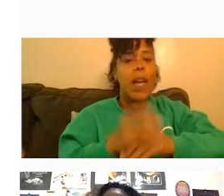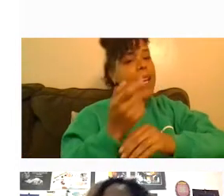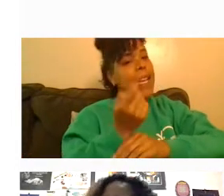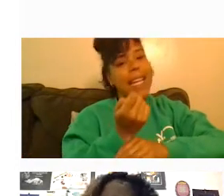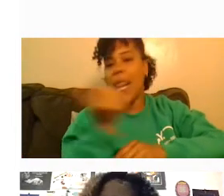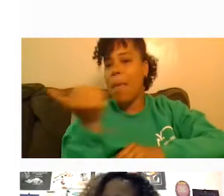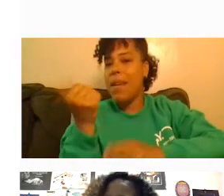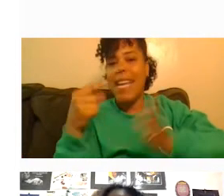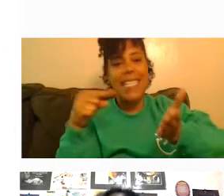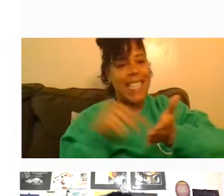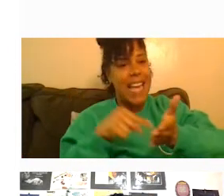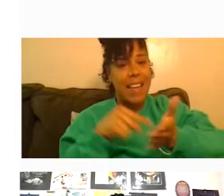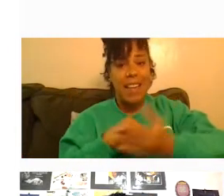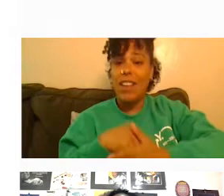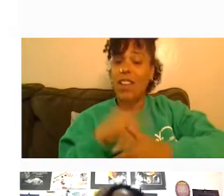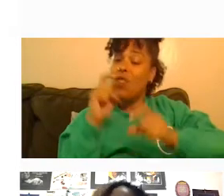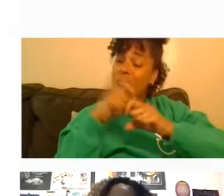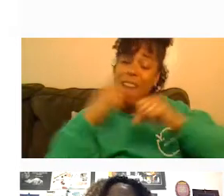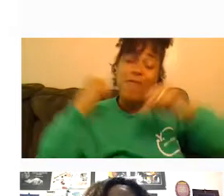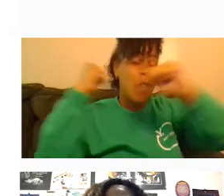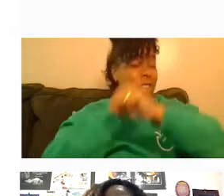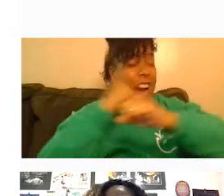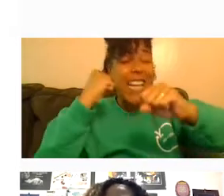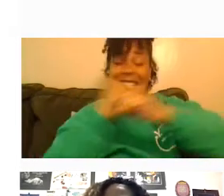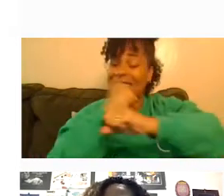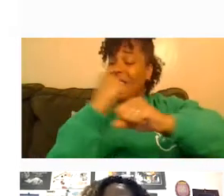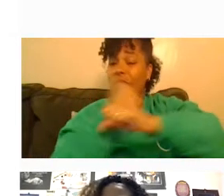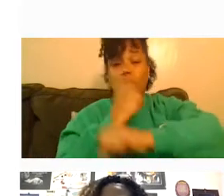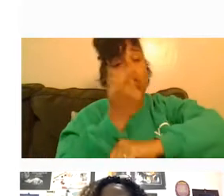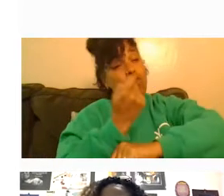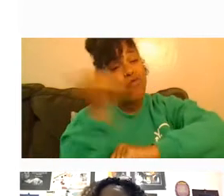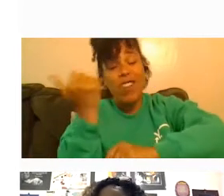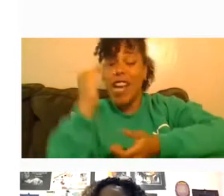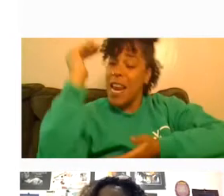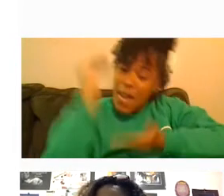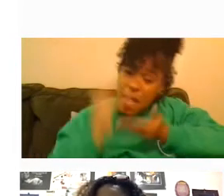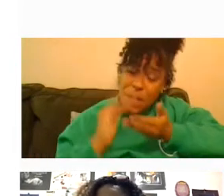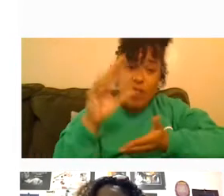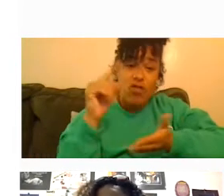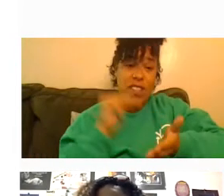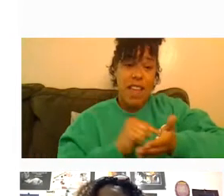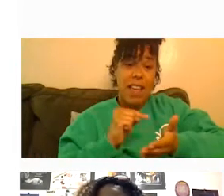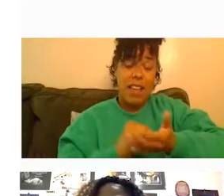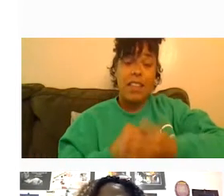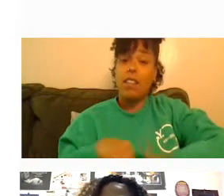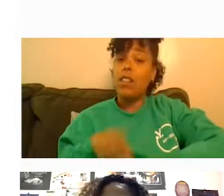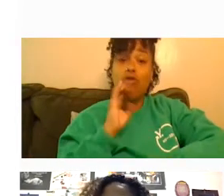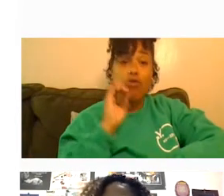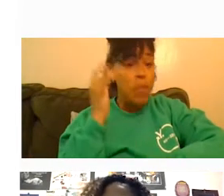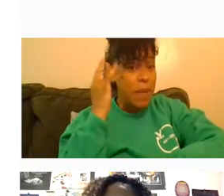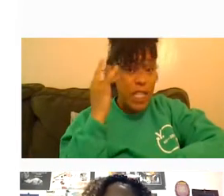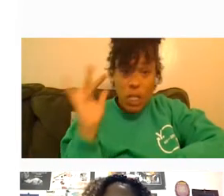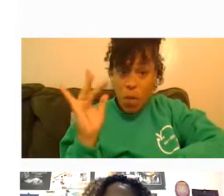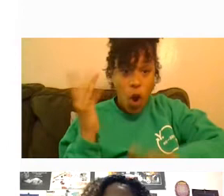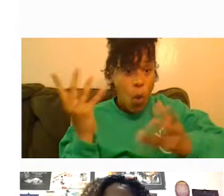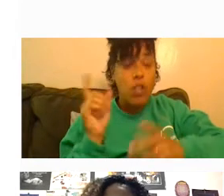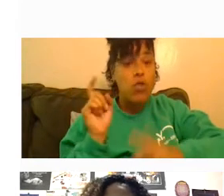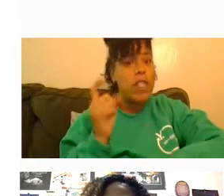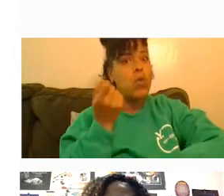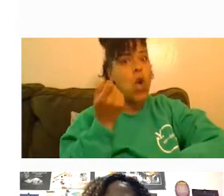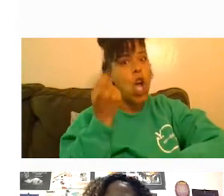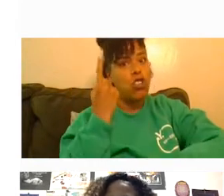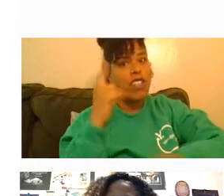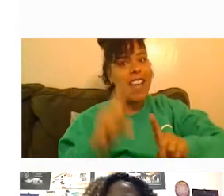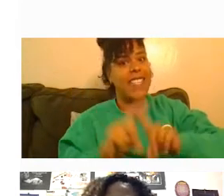boxer. You got to fight to get rid of it. We're going to eliminate that. One of the first things to be smart about debt is to understand there is a